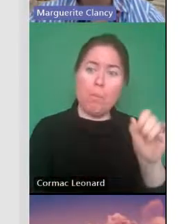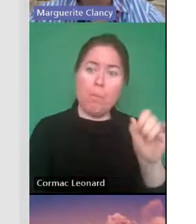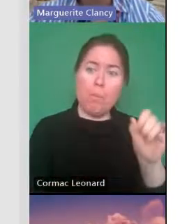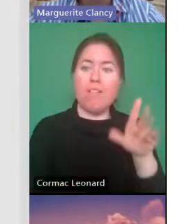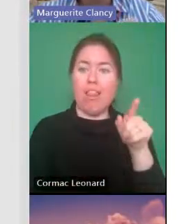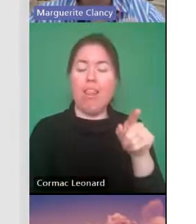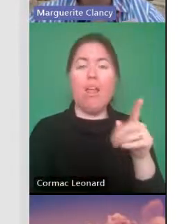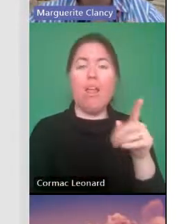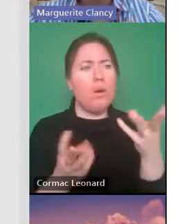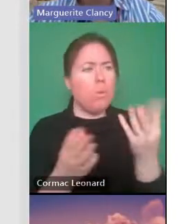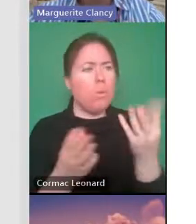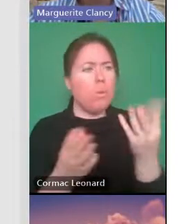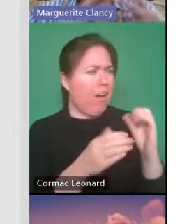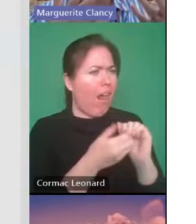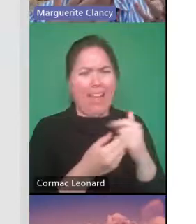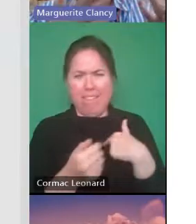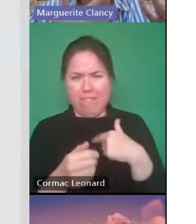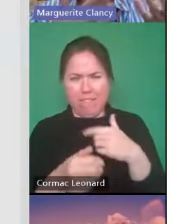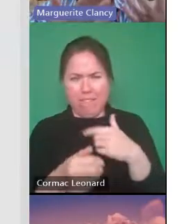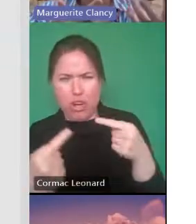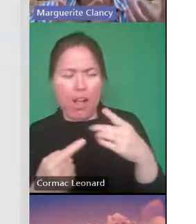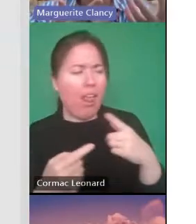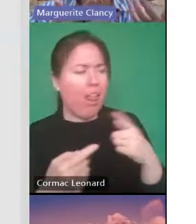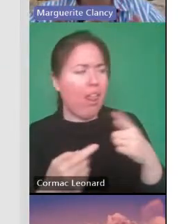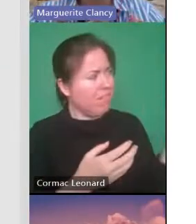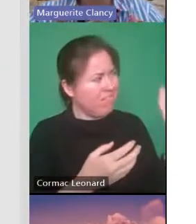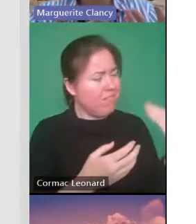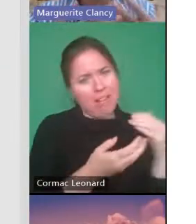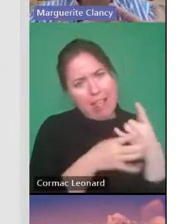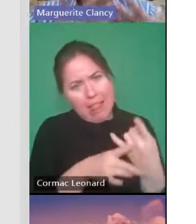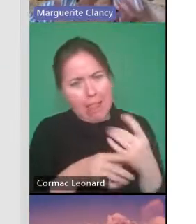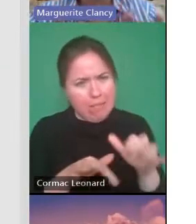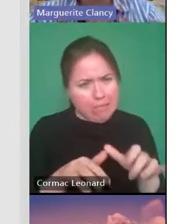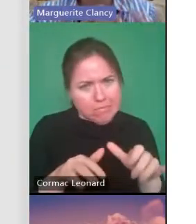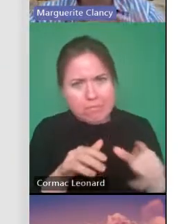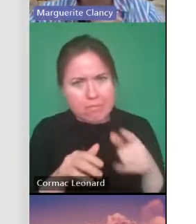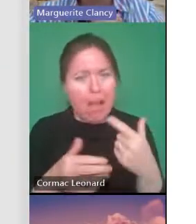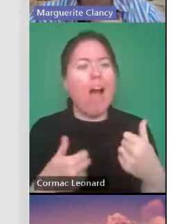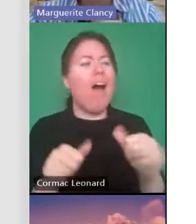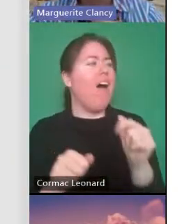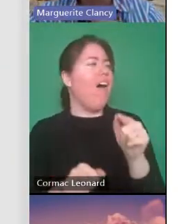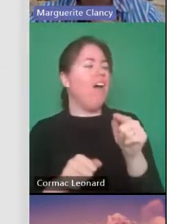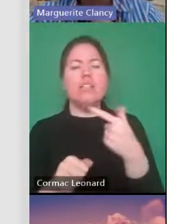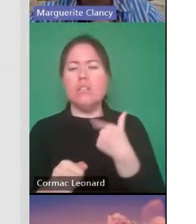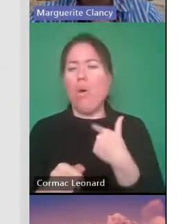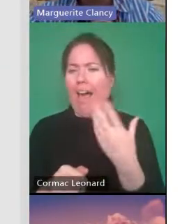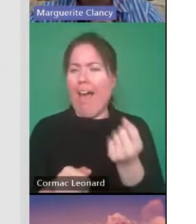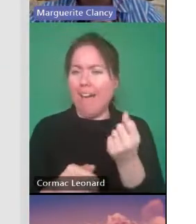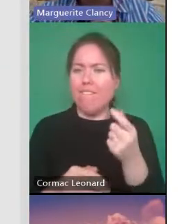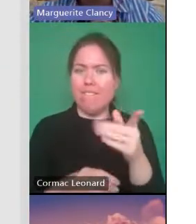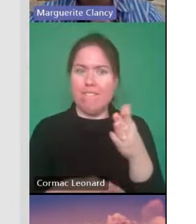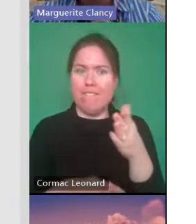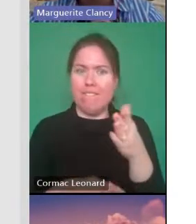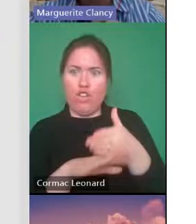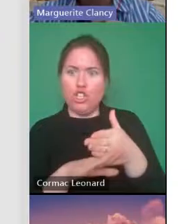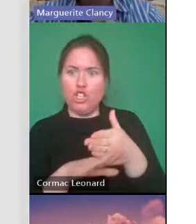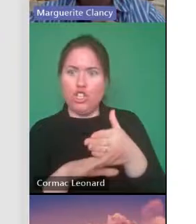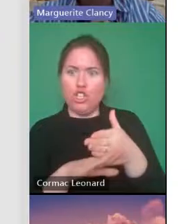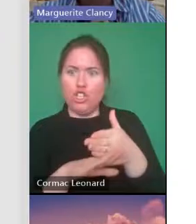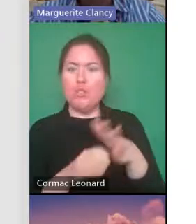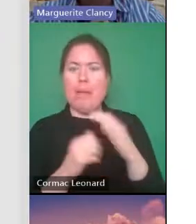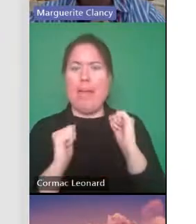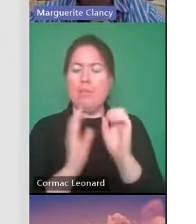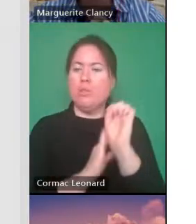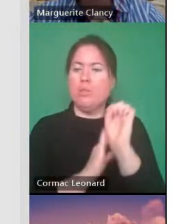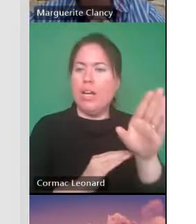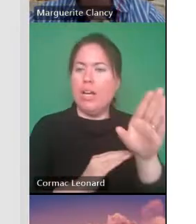your colleagues, and as I said, the functionality is there, and provide as much information as you can, because that will assist